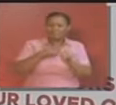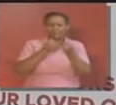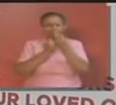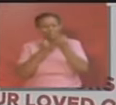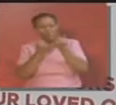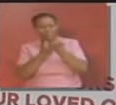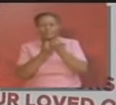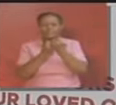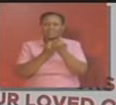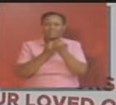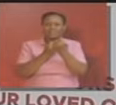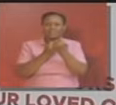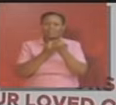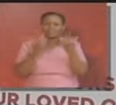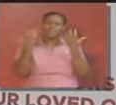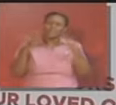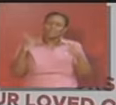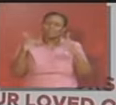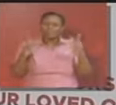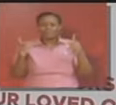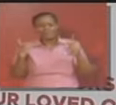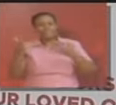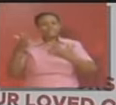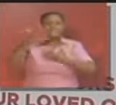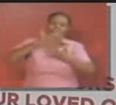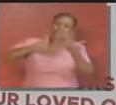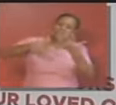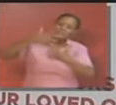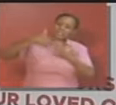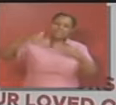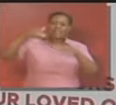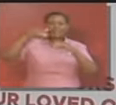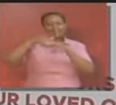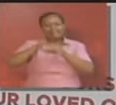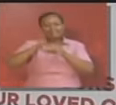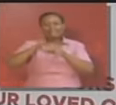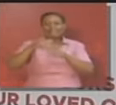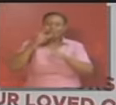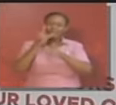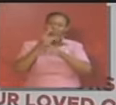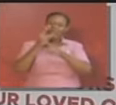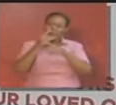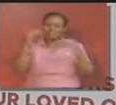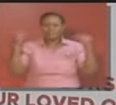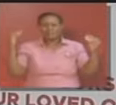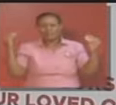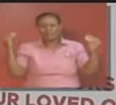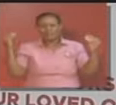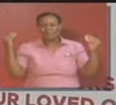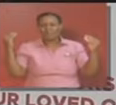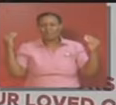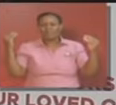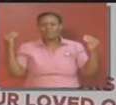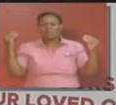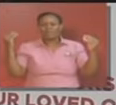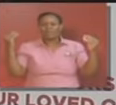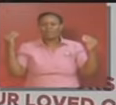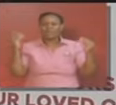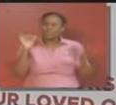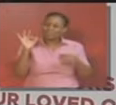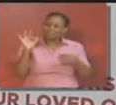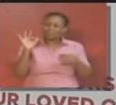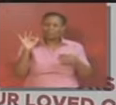not gather within the bars or be allowed service without compliance to the COVID-19 protocols. And of course, we also don't want